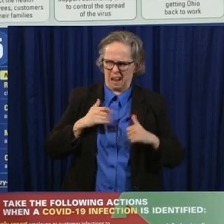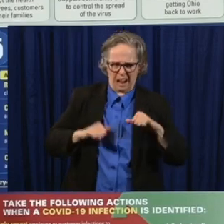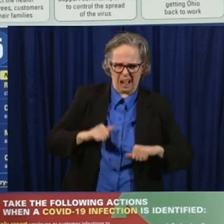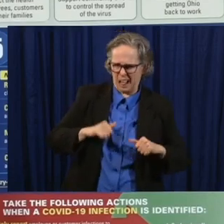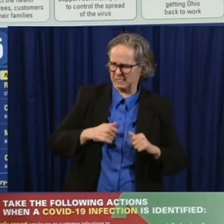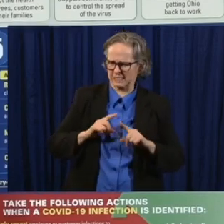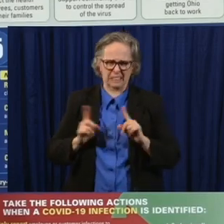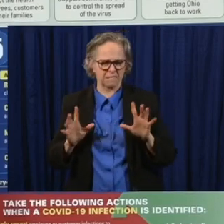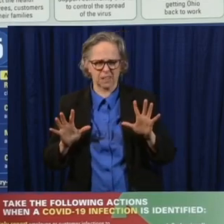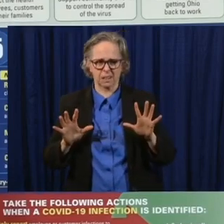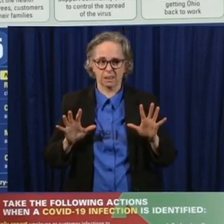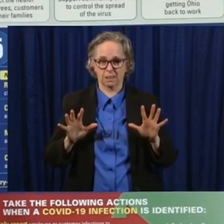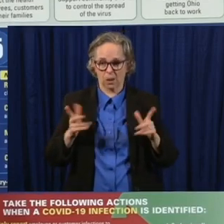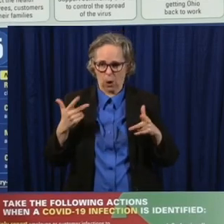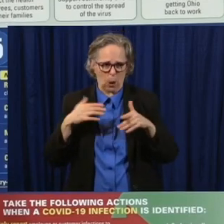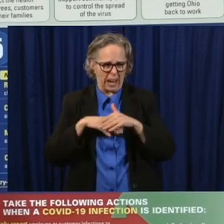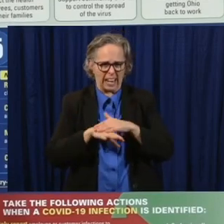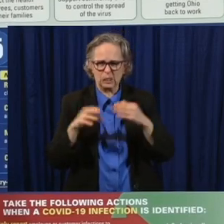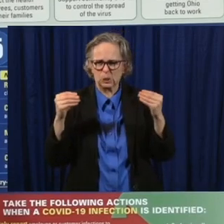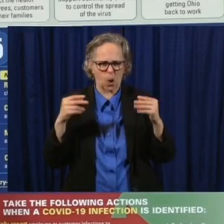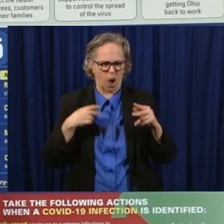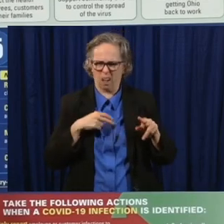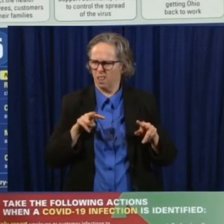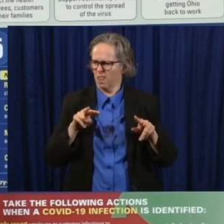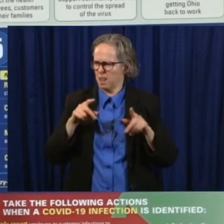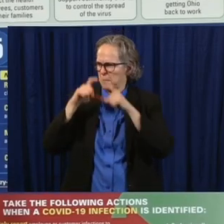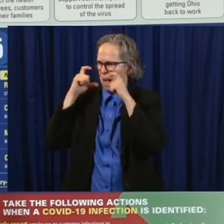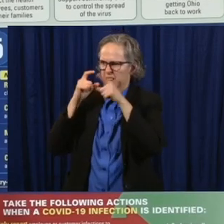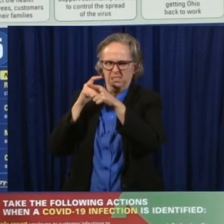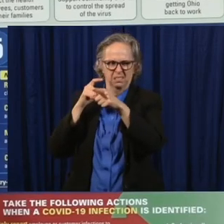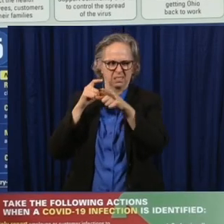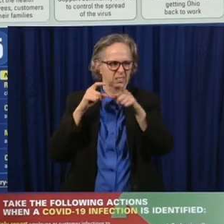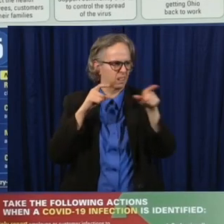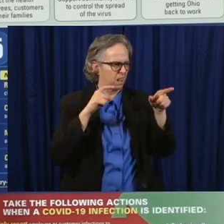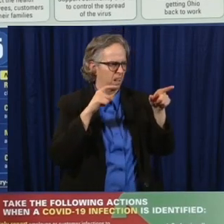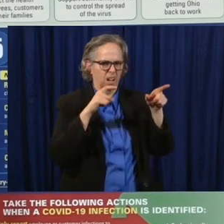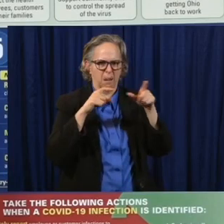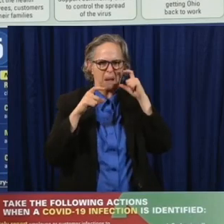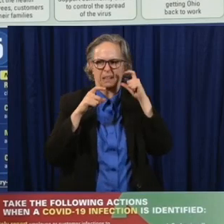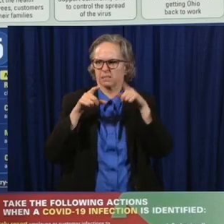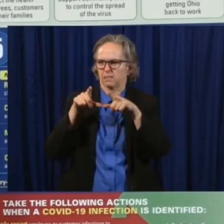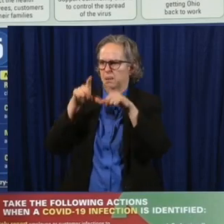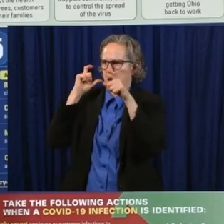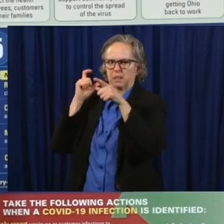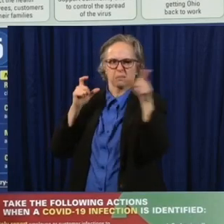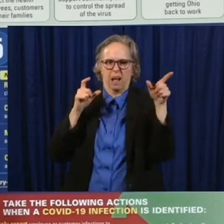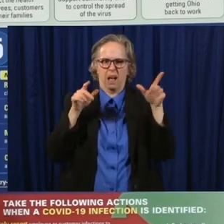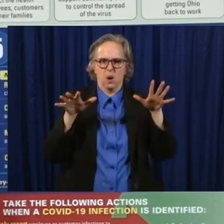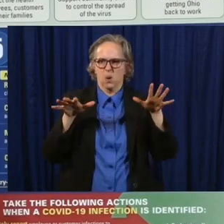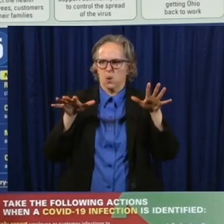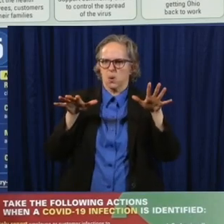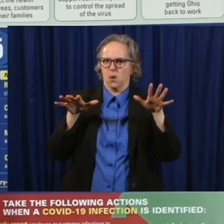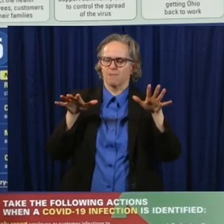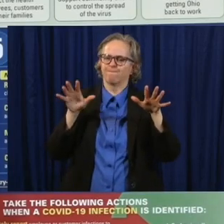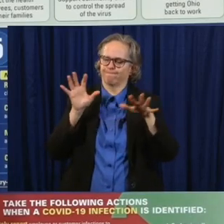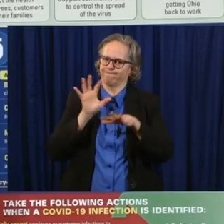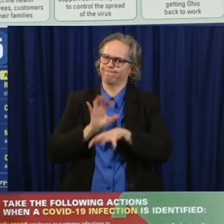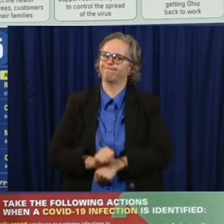walking in to a store, but all of these requirements, of course, will